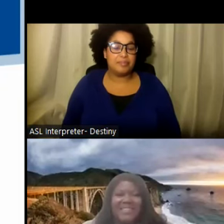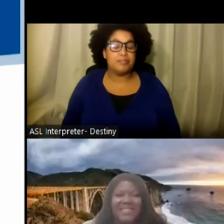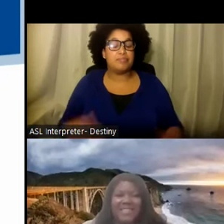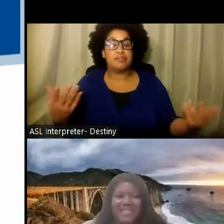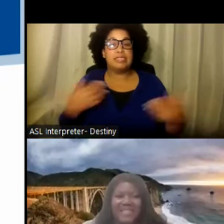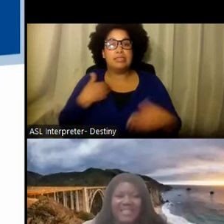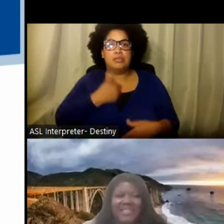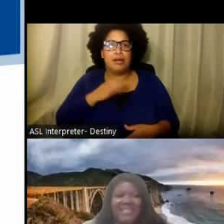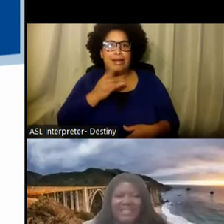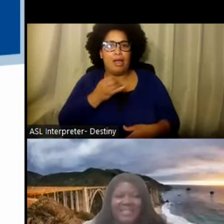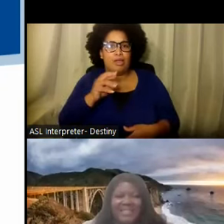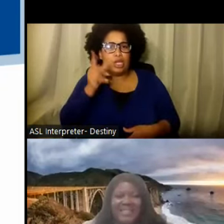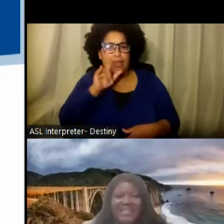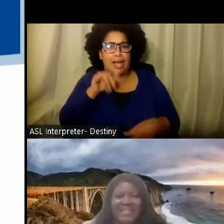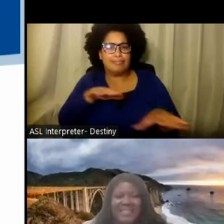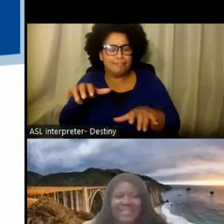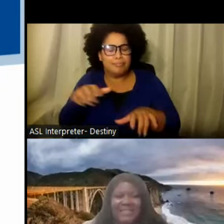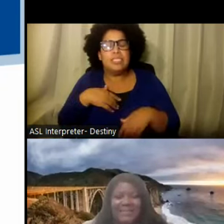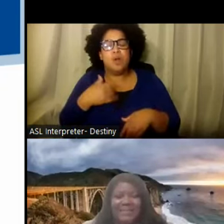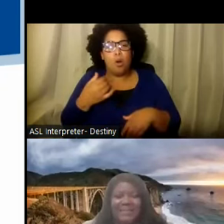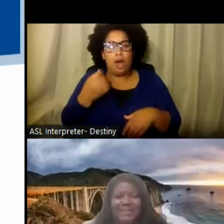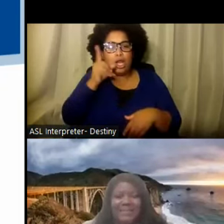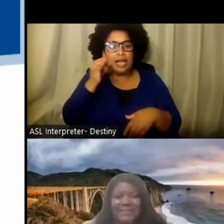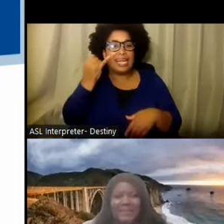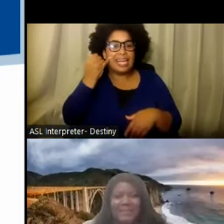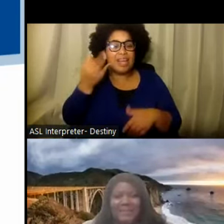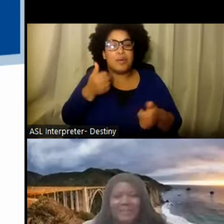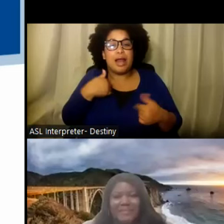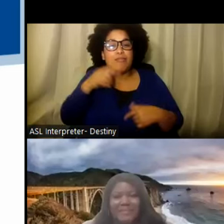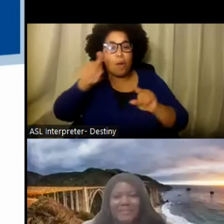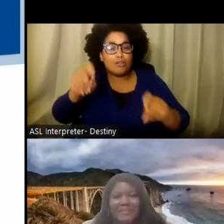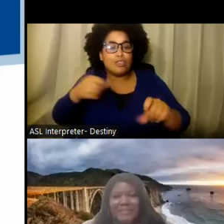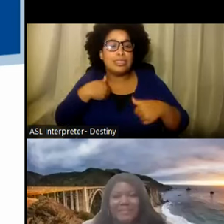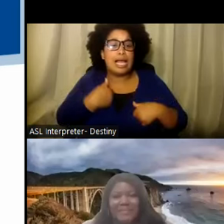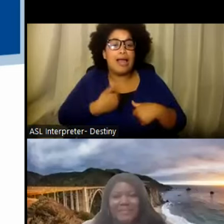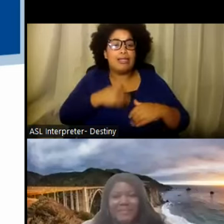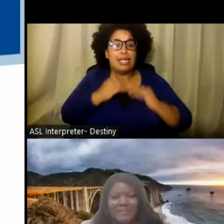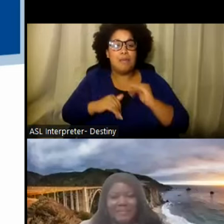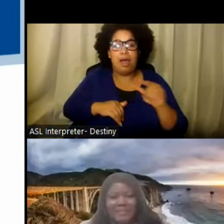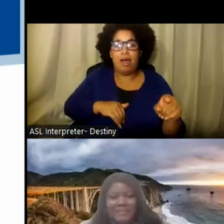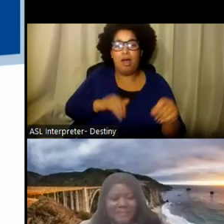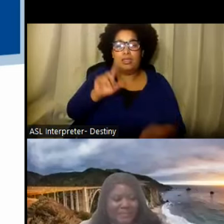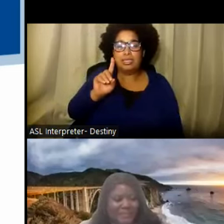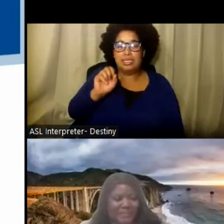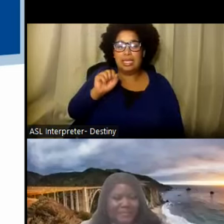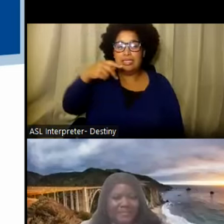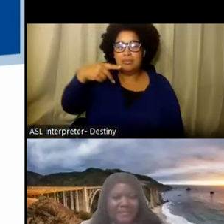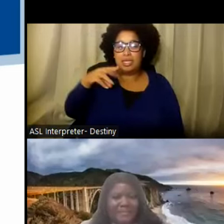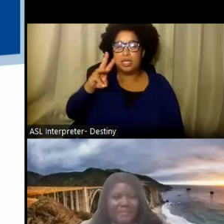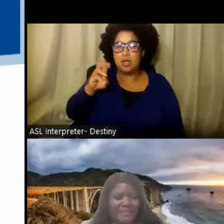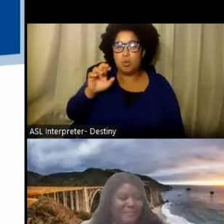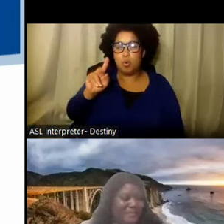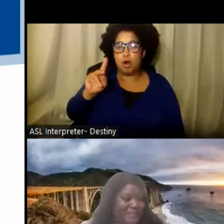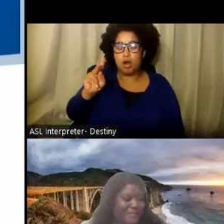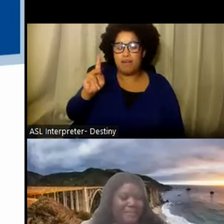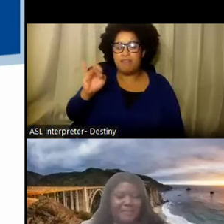this, you can send an email to dspworkforce@dds.ca.gov. And Catherine, I want to thank you for being on with us today to